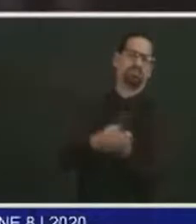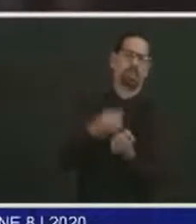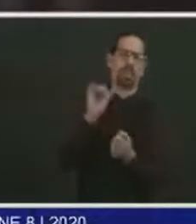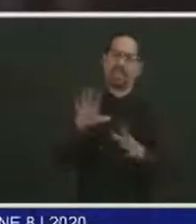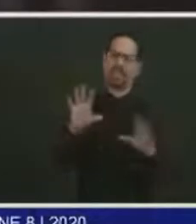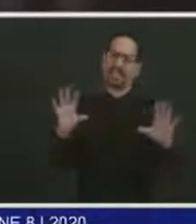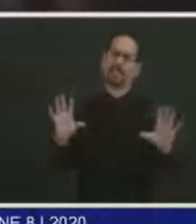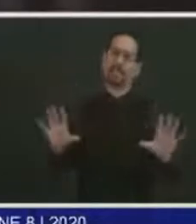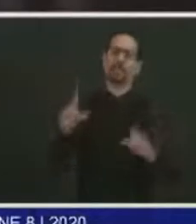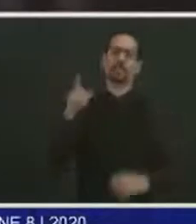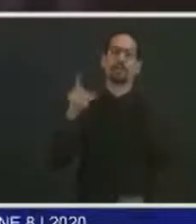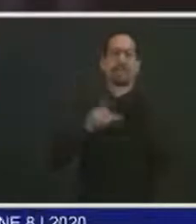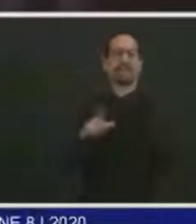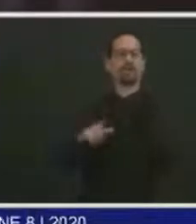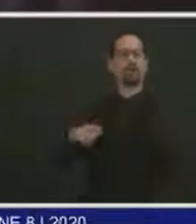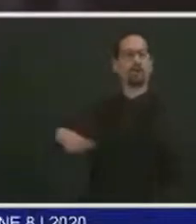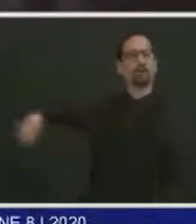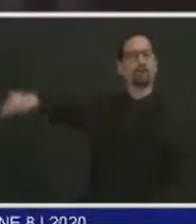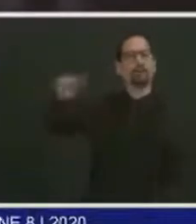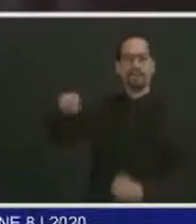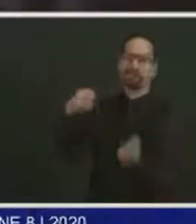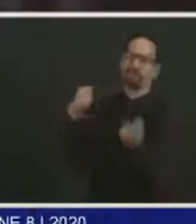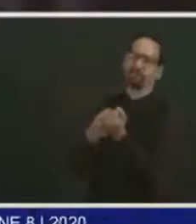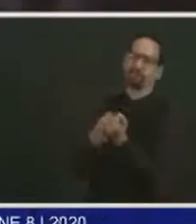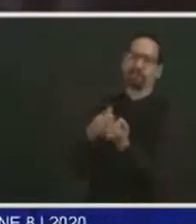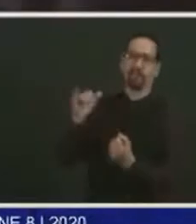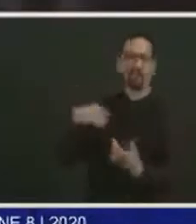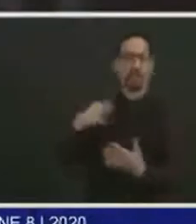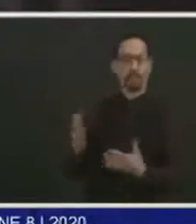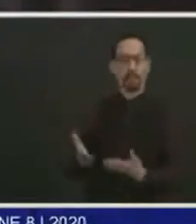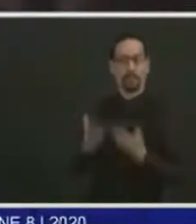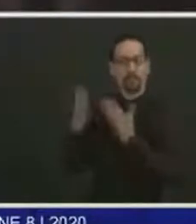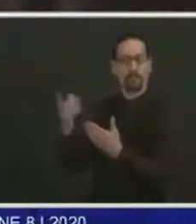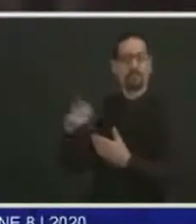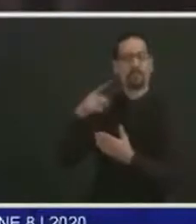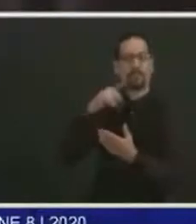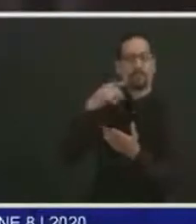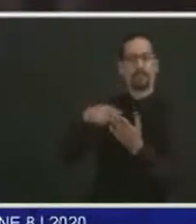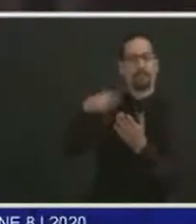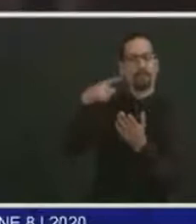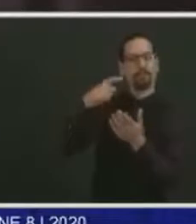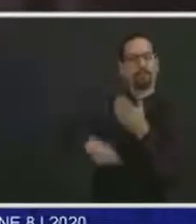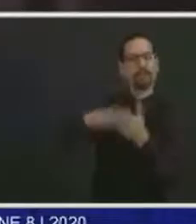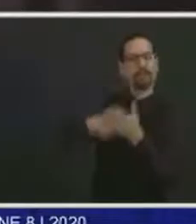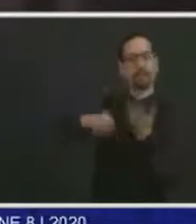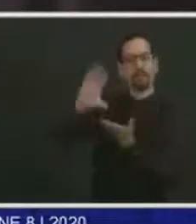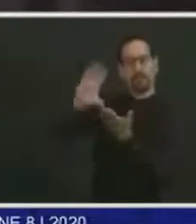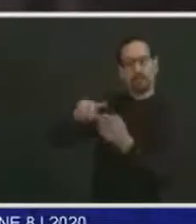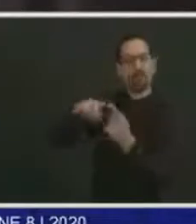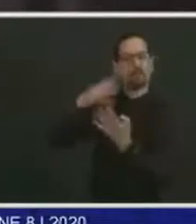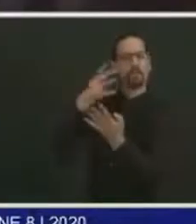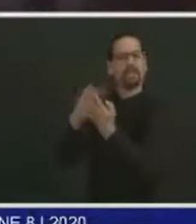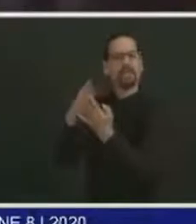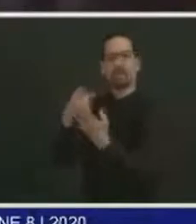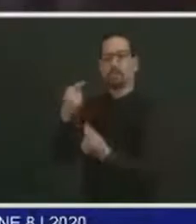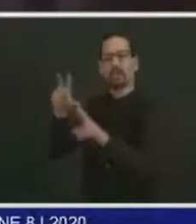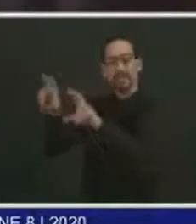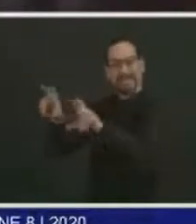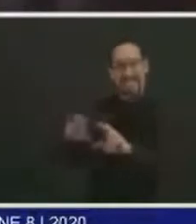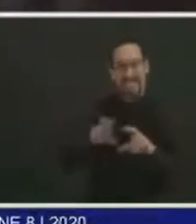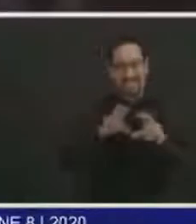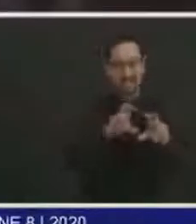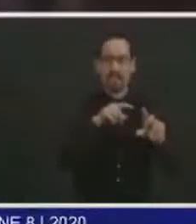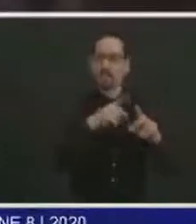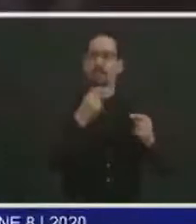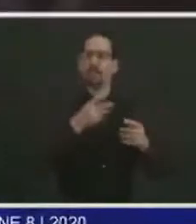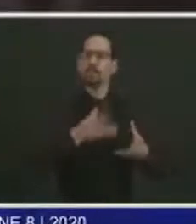legislature's support on my proposal to reduce funding for our prisons and to reallocate that to training for people